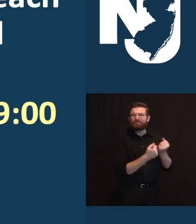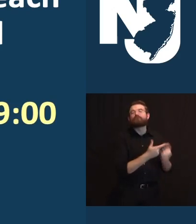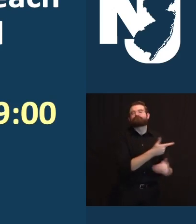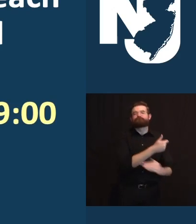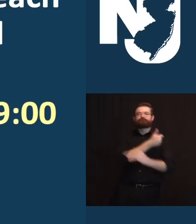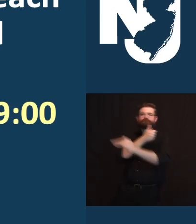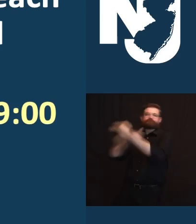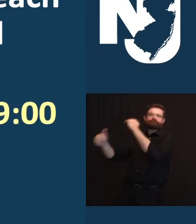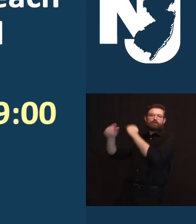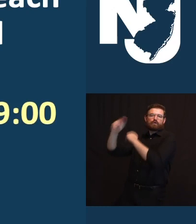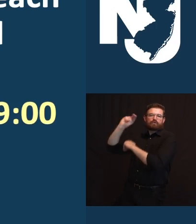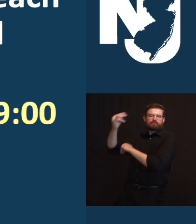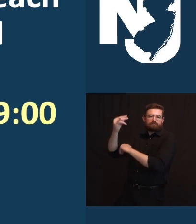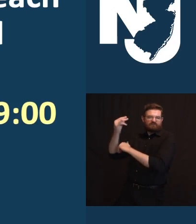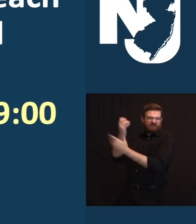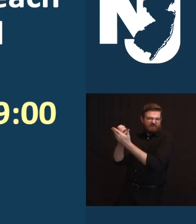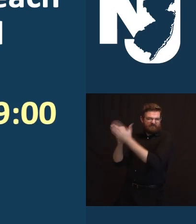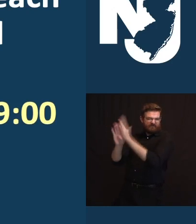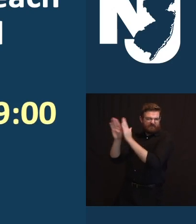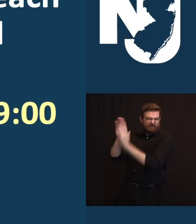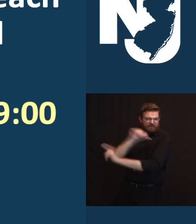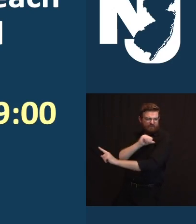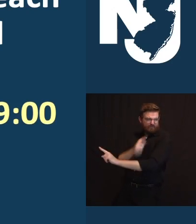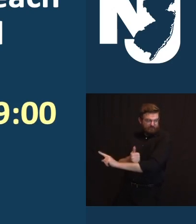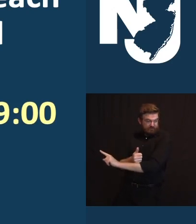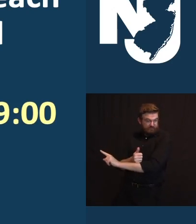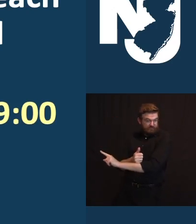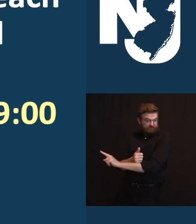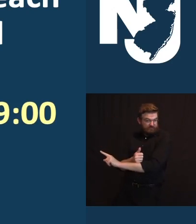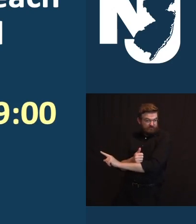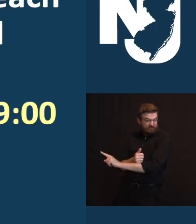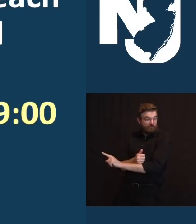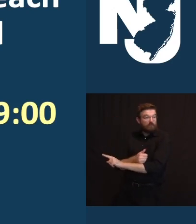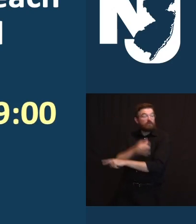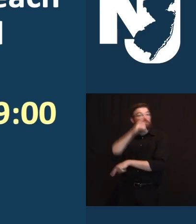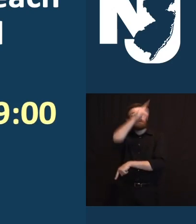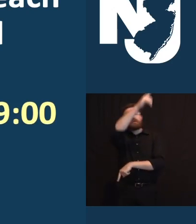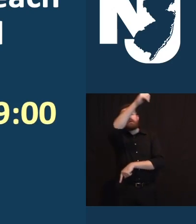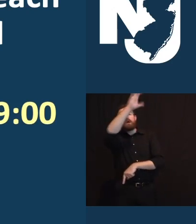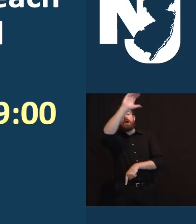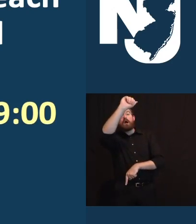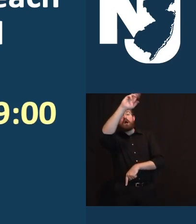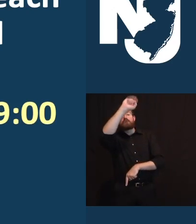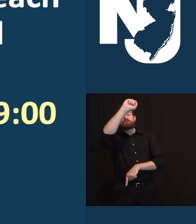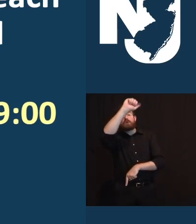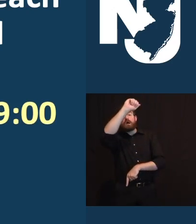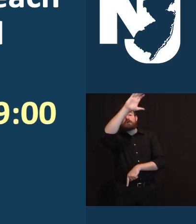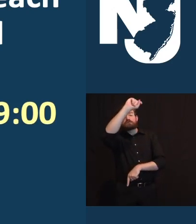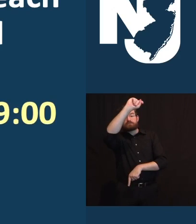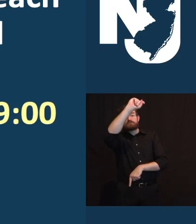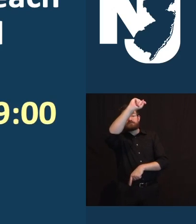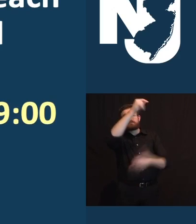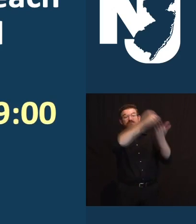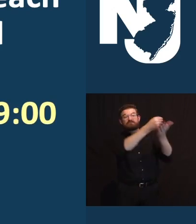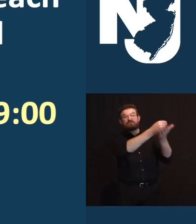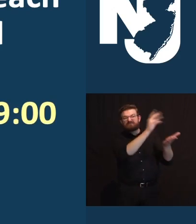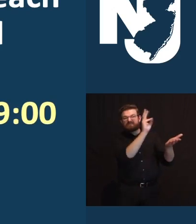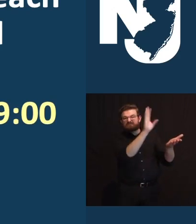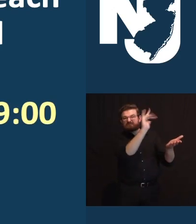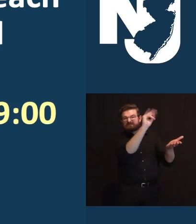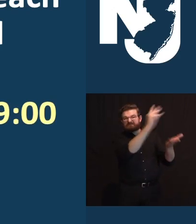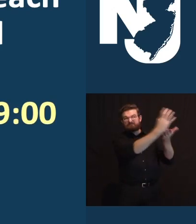of our CARES Act funds for this purpose and will provide up to $10,000 in direct assistance to